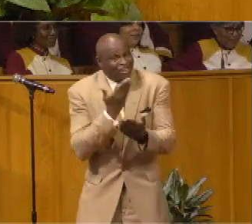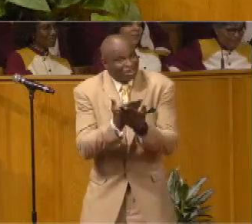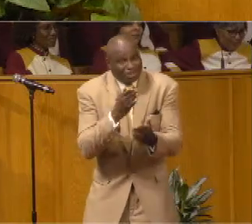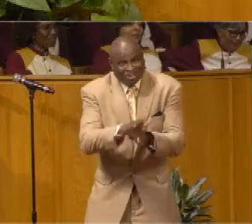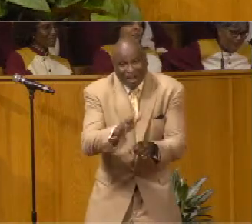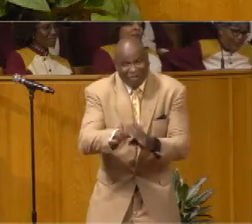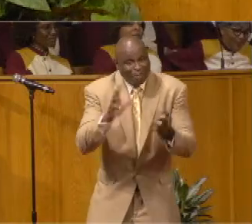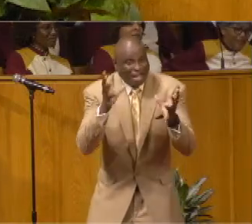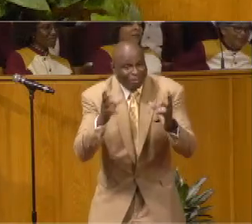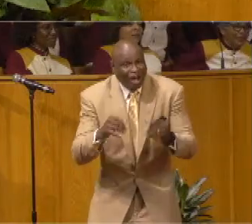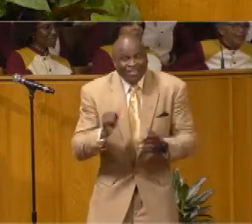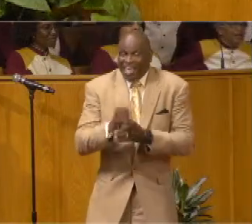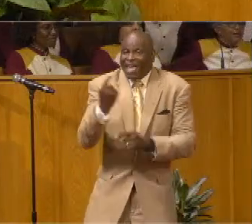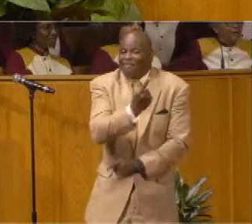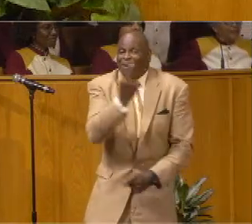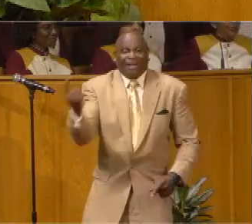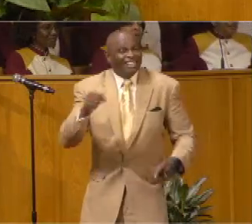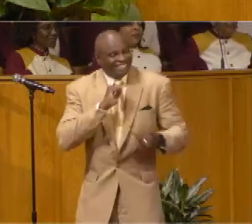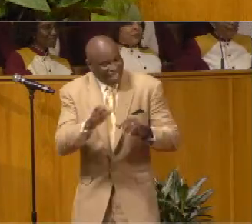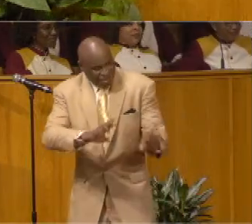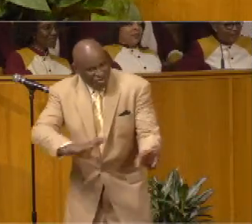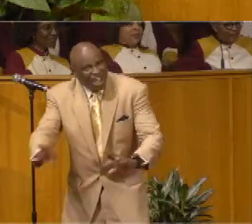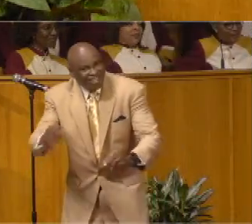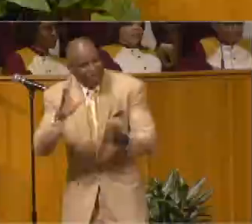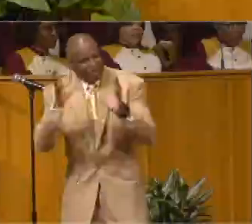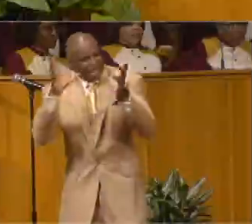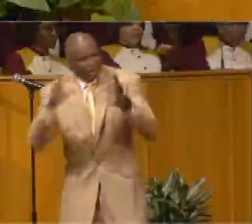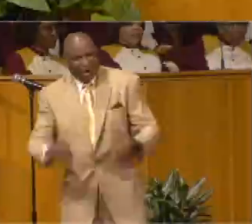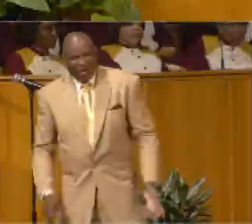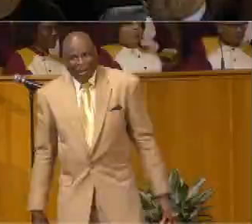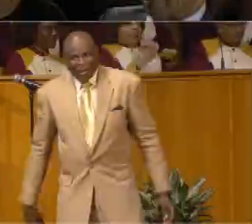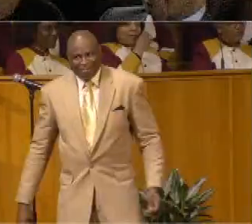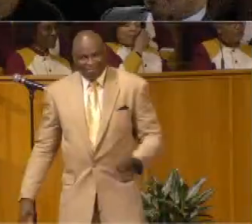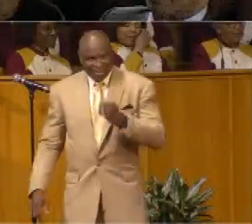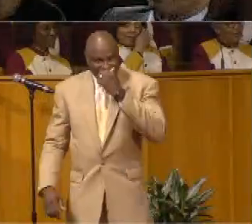basketball court, because everybody is not gifted the same.